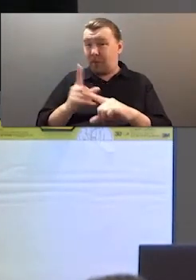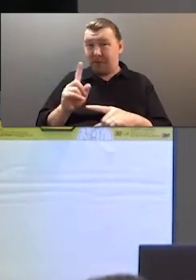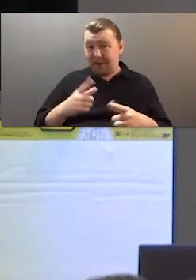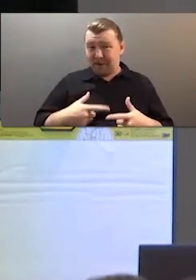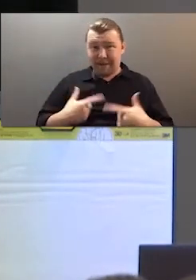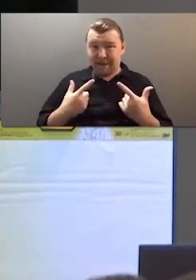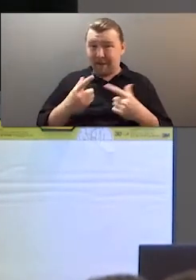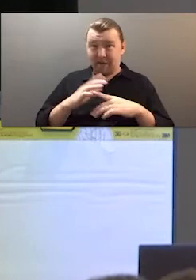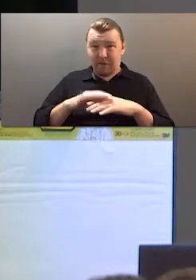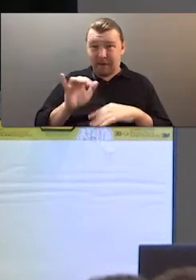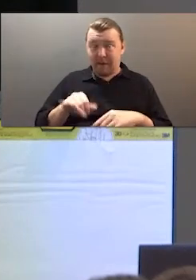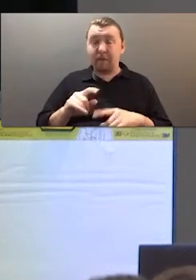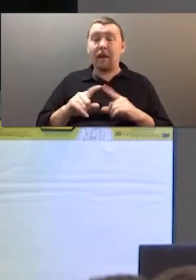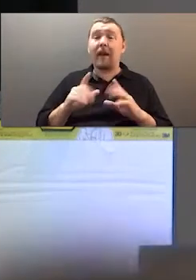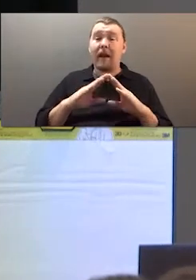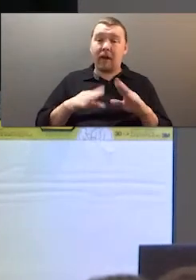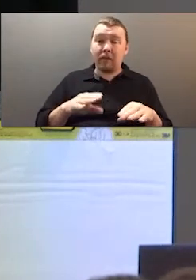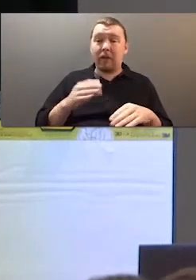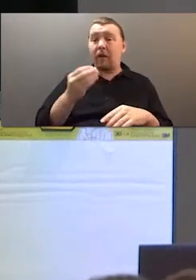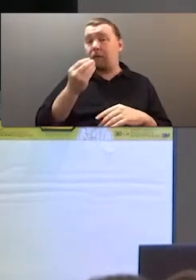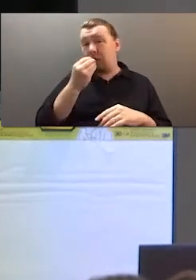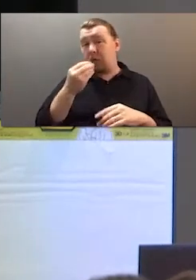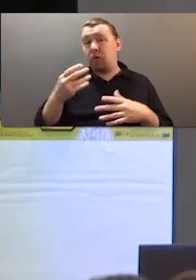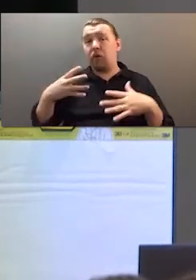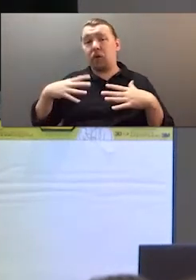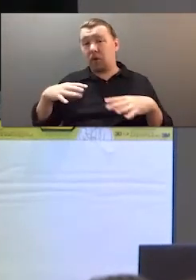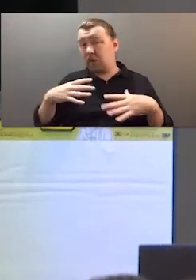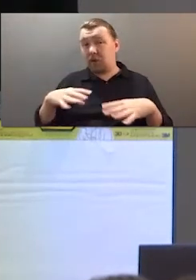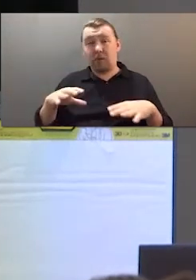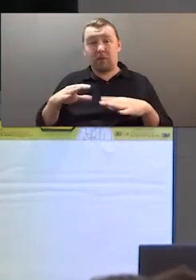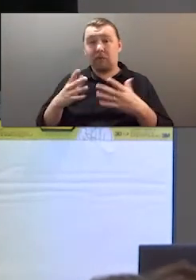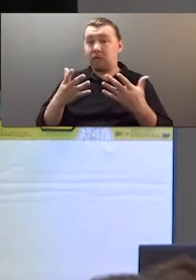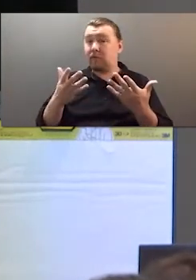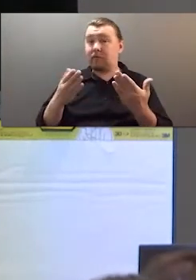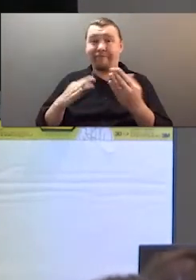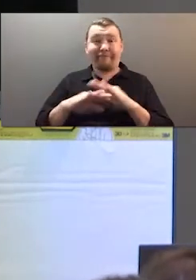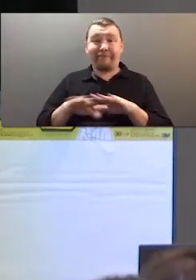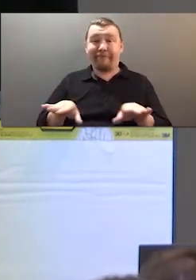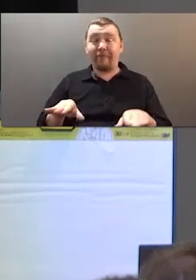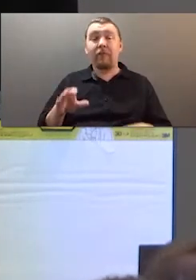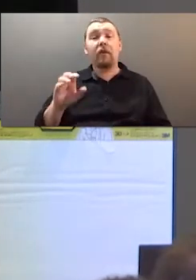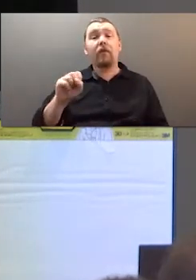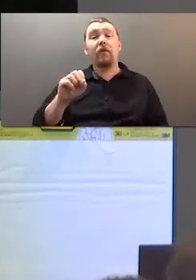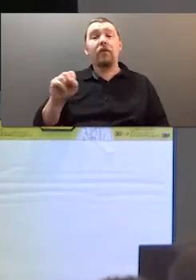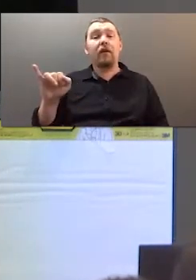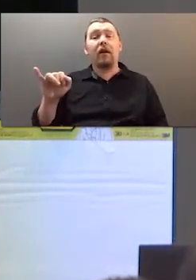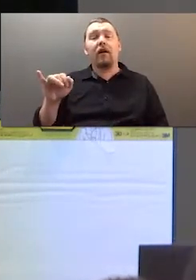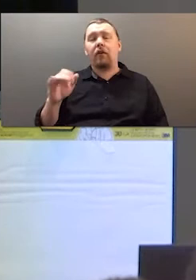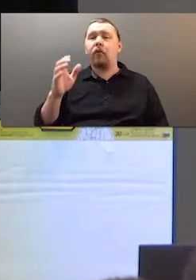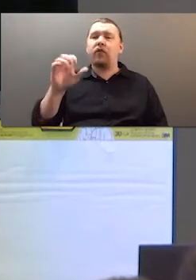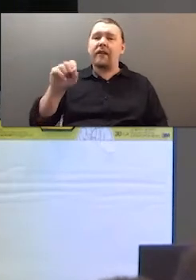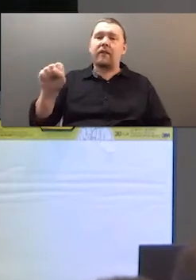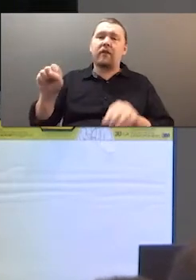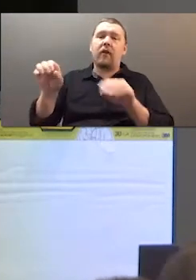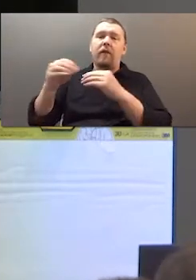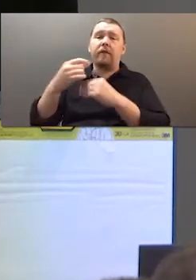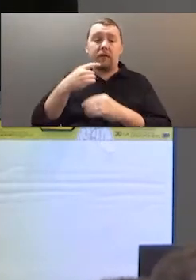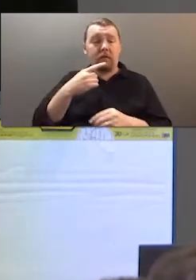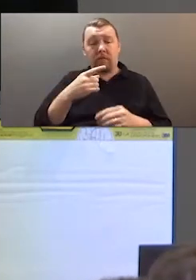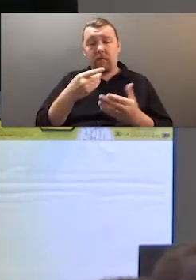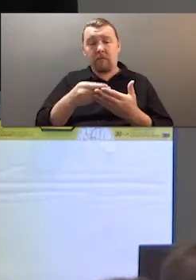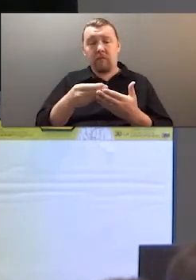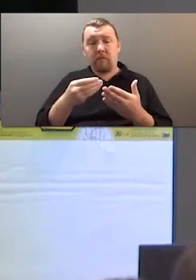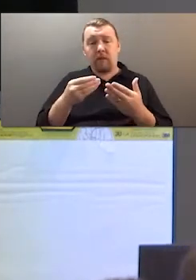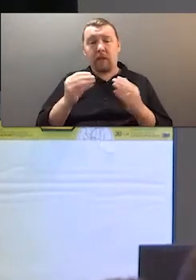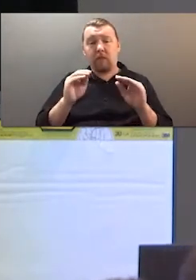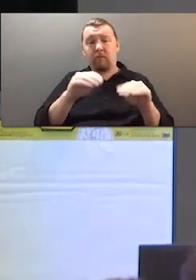but housing, food, clothes, and that's probably about it. So Social Security says, well, if people are going to put money in an ABLE account